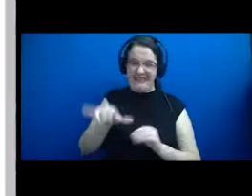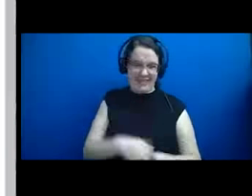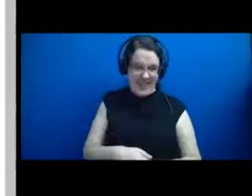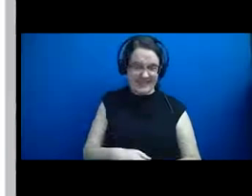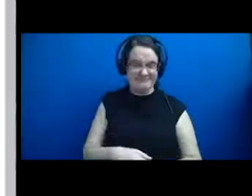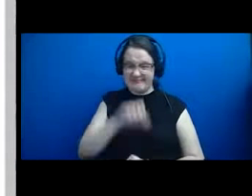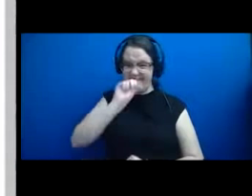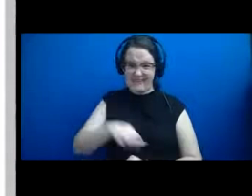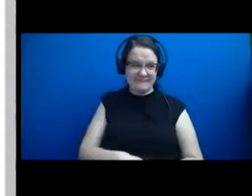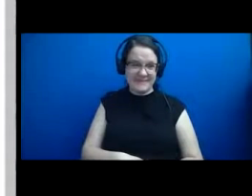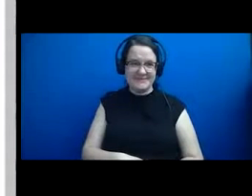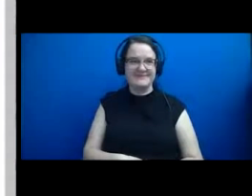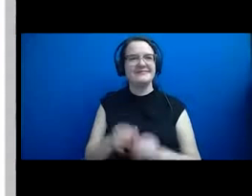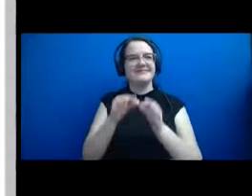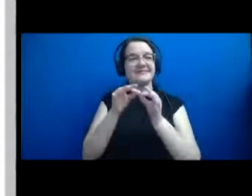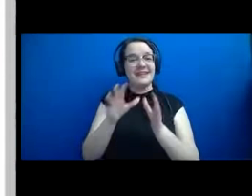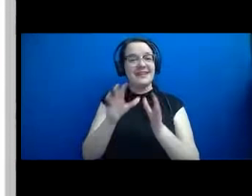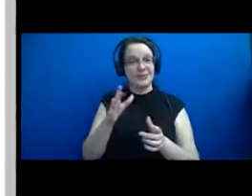I love it.